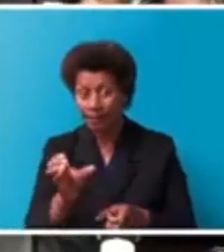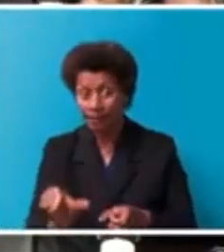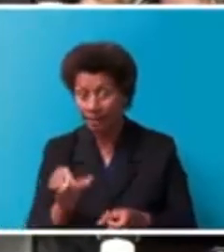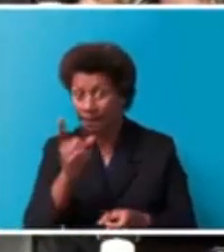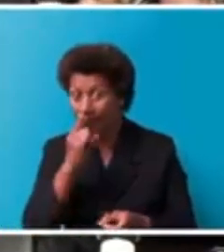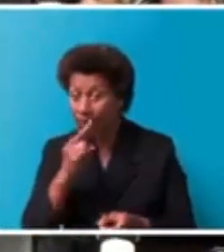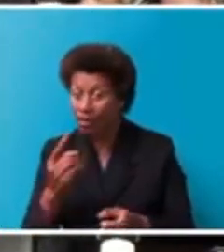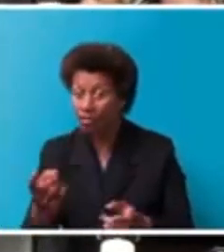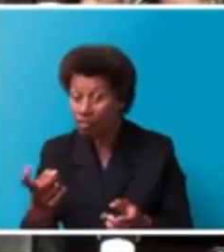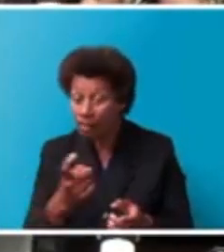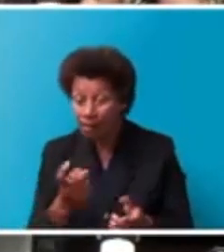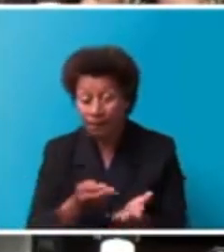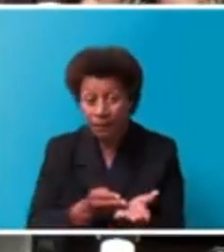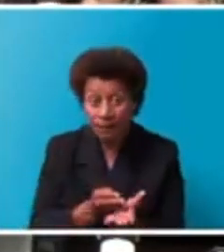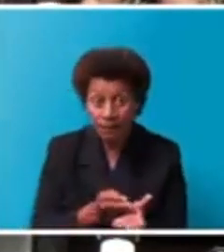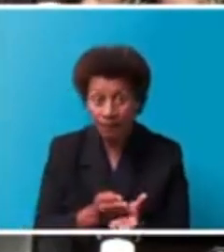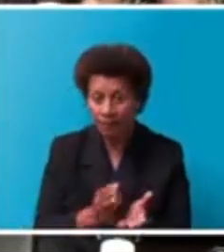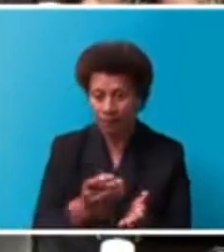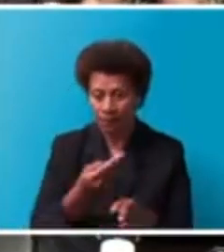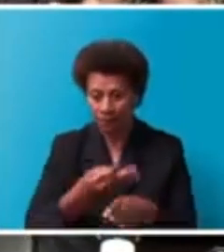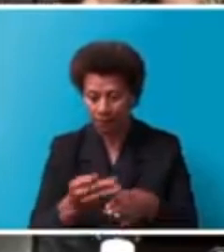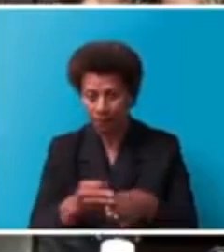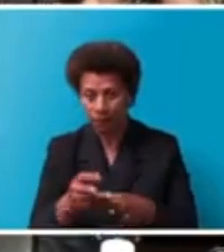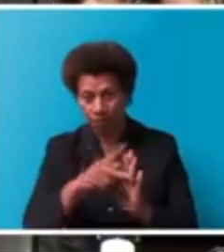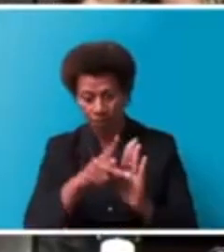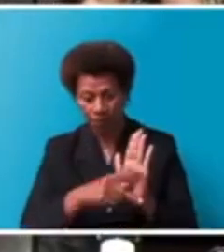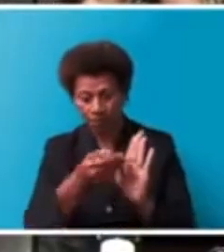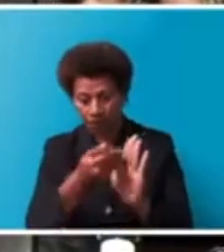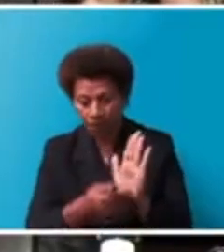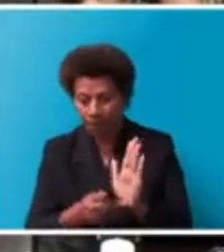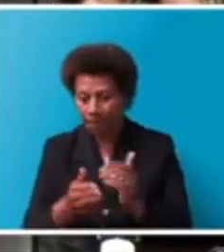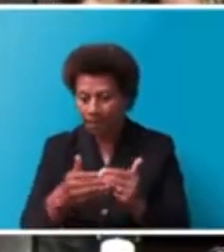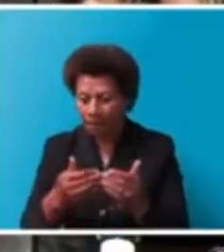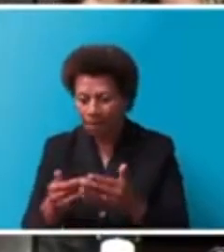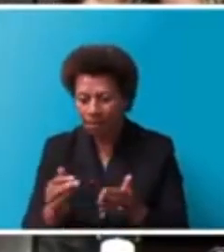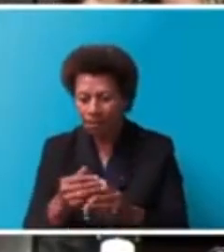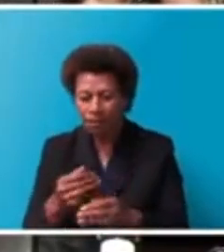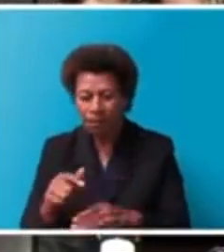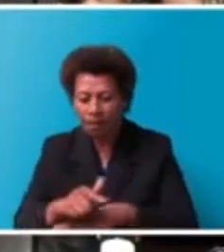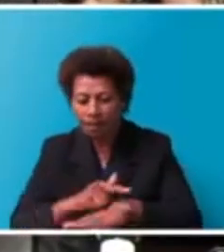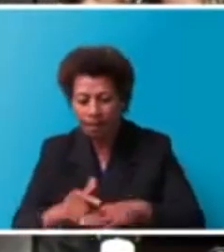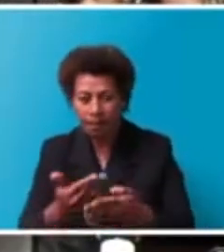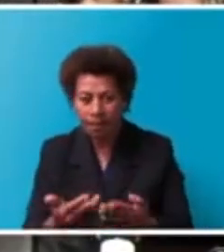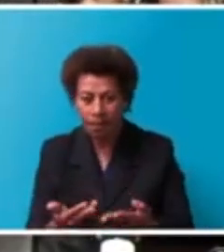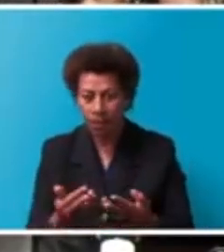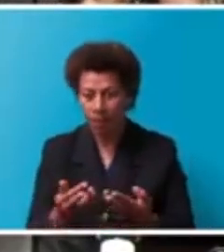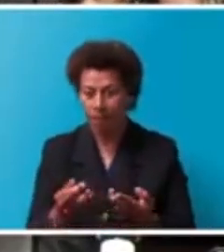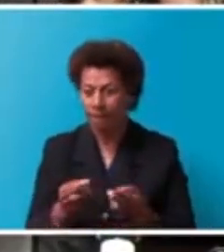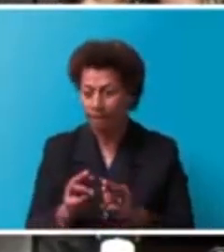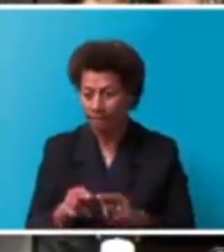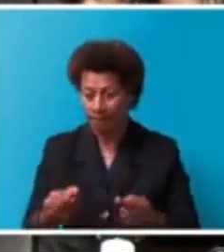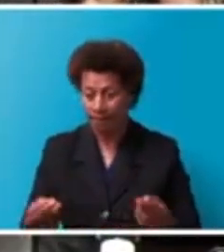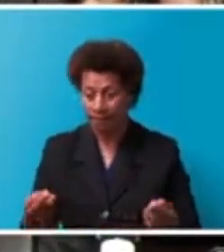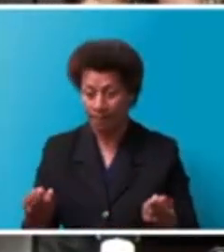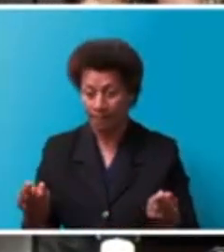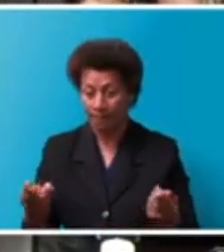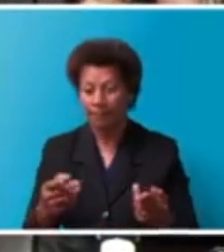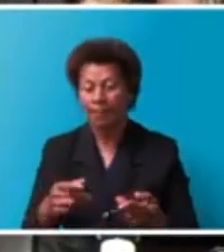policies, formulating new ones for the sustainable management of land, mineral resources, and our groundwater